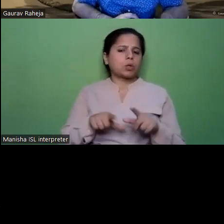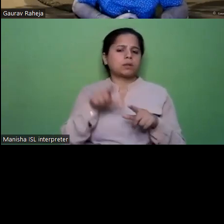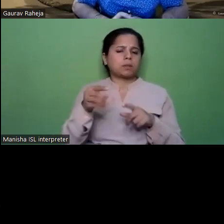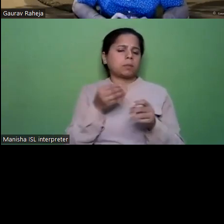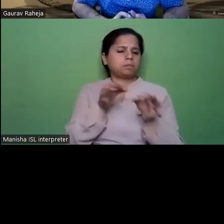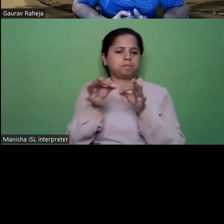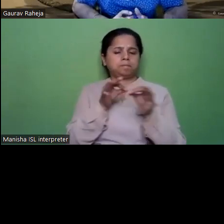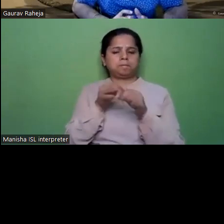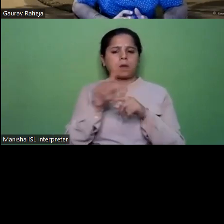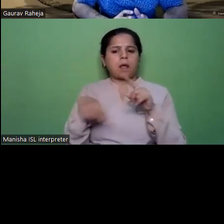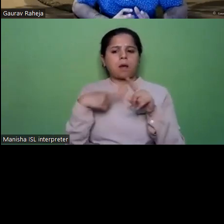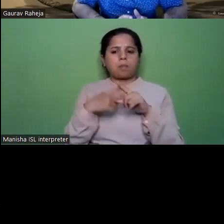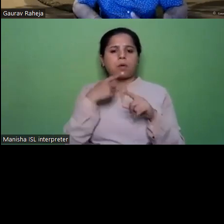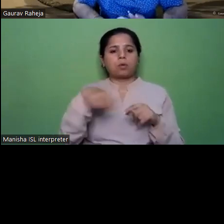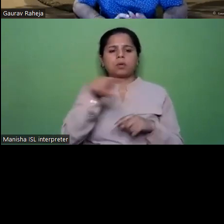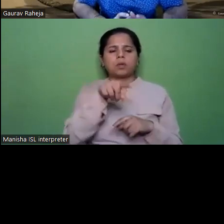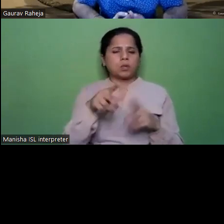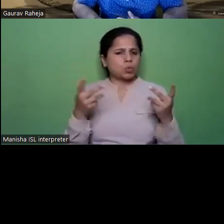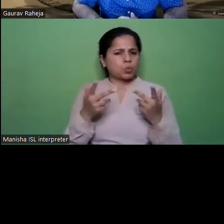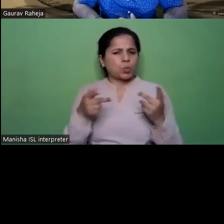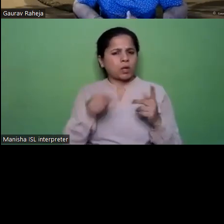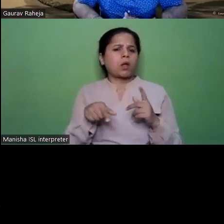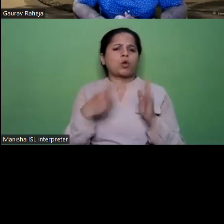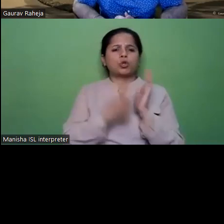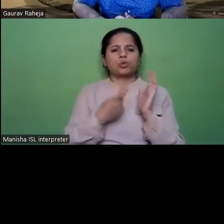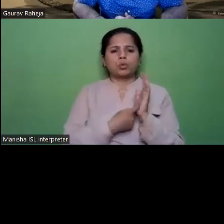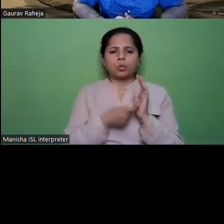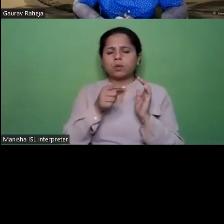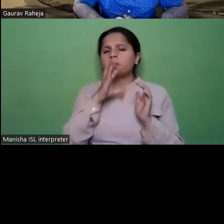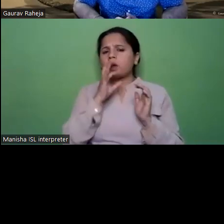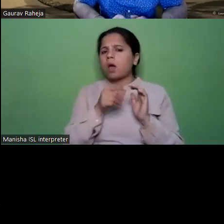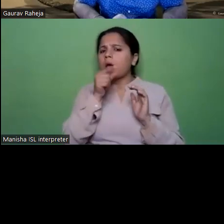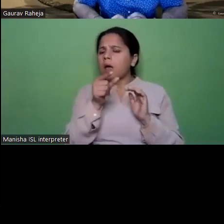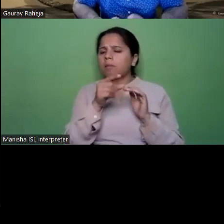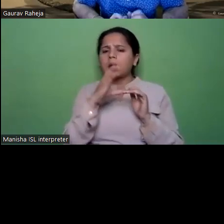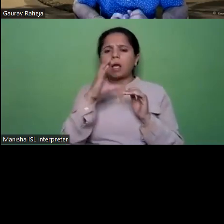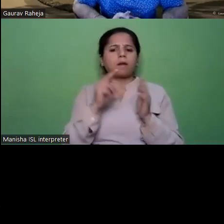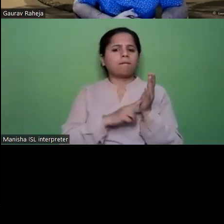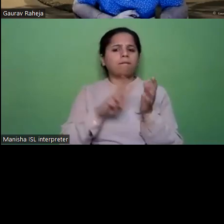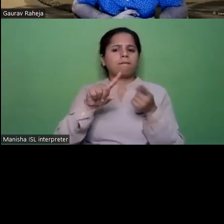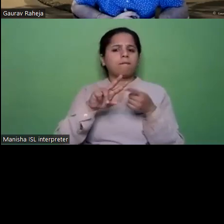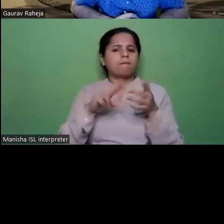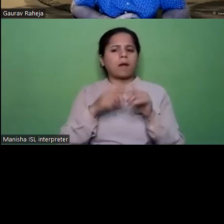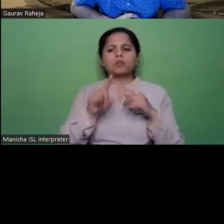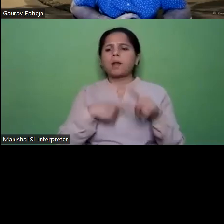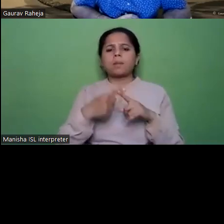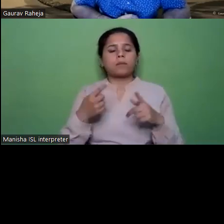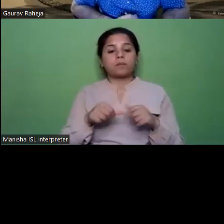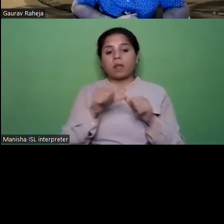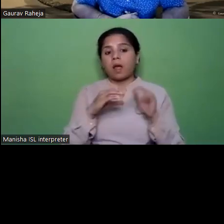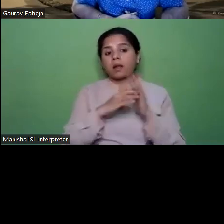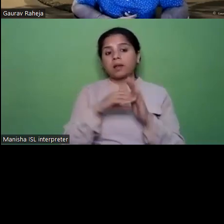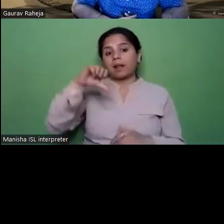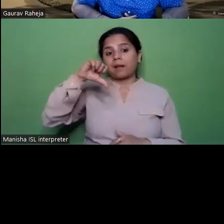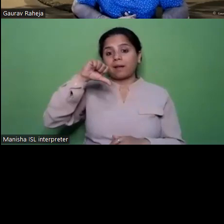about what these protocols or this convention talks about. So this Article 9 of this